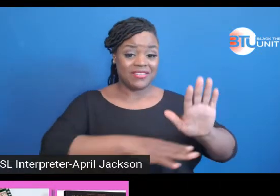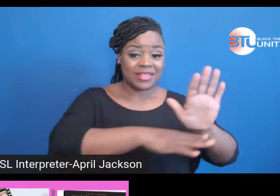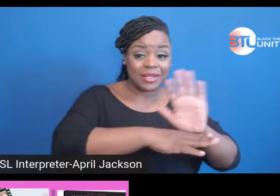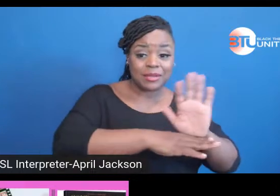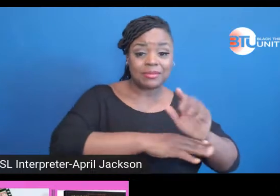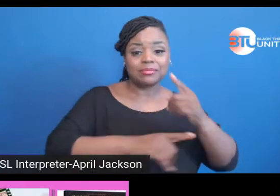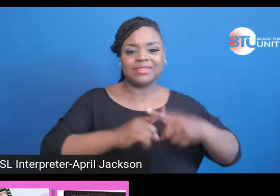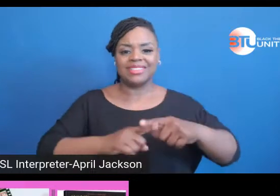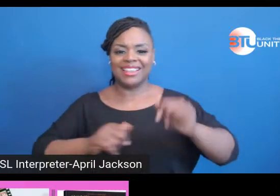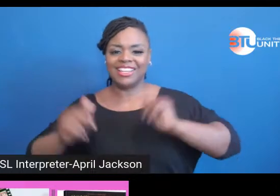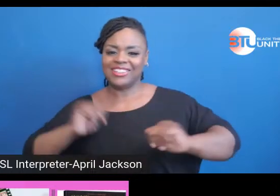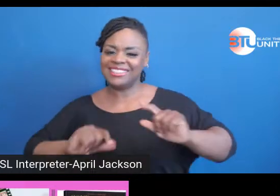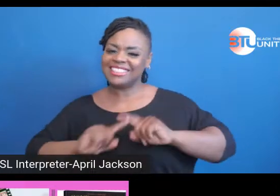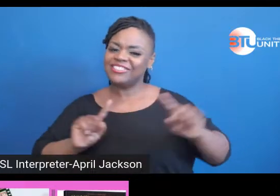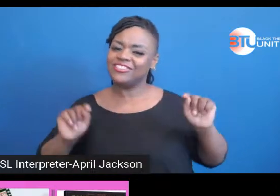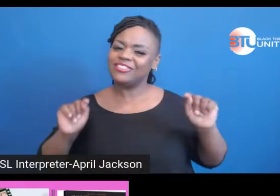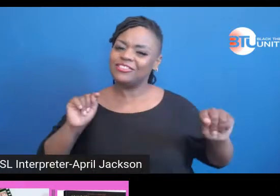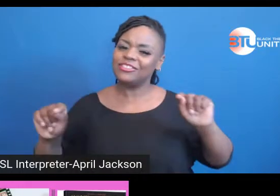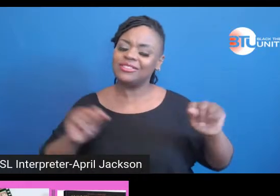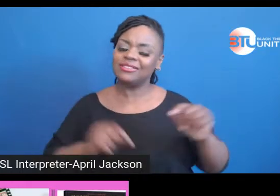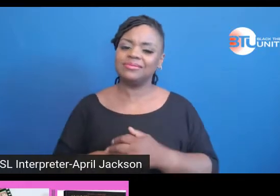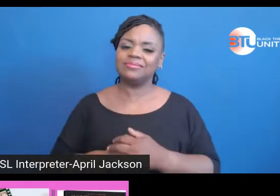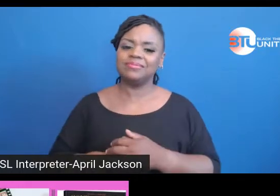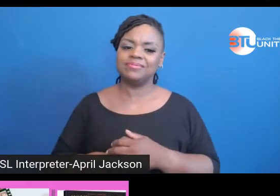and theatrical worlds.